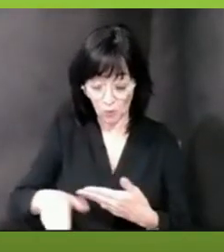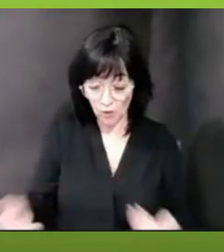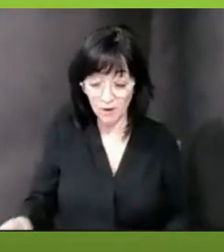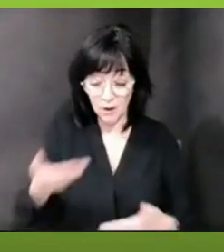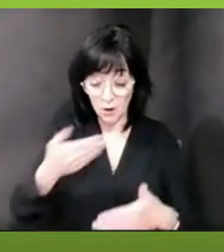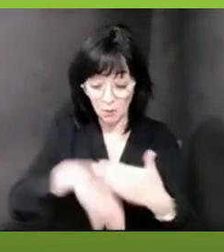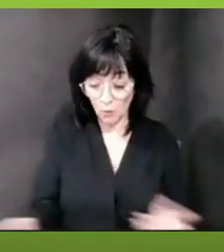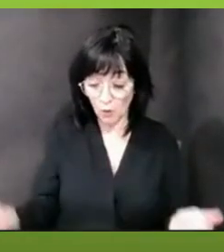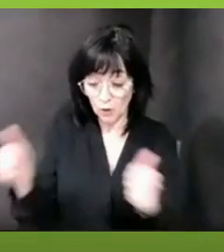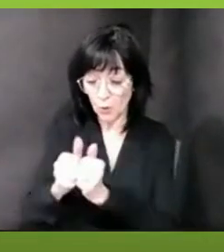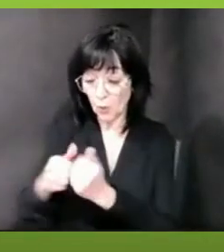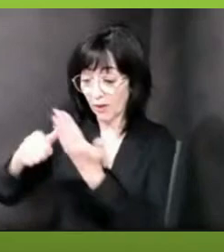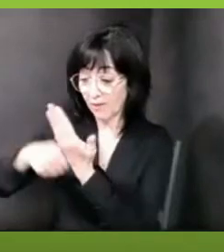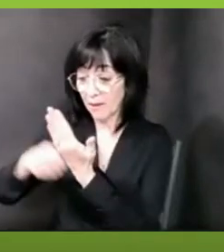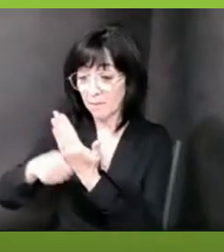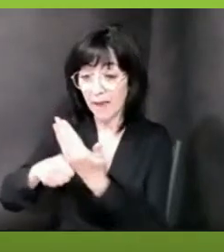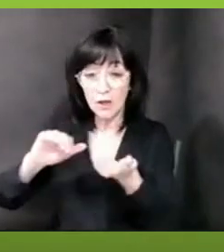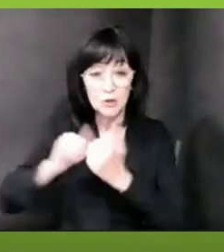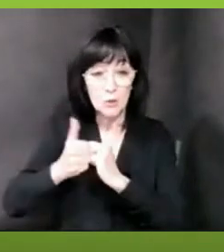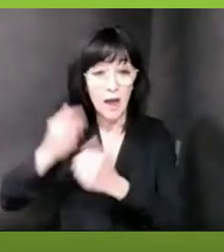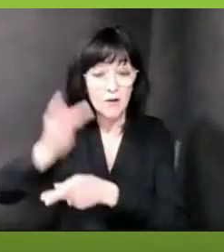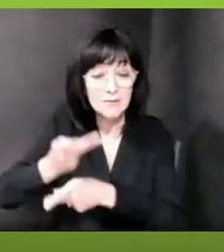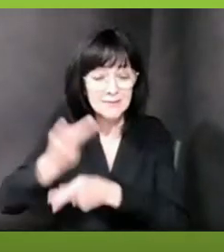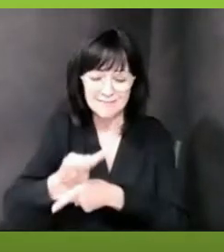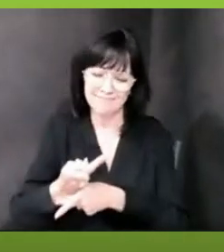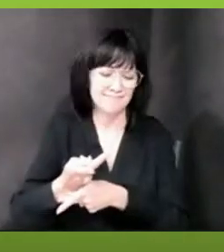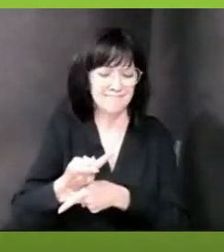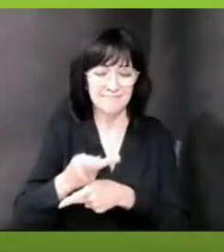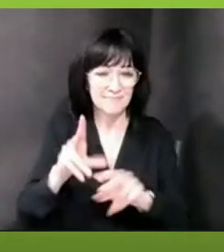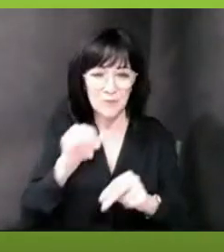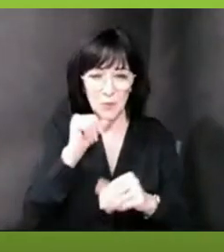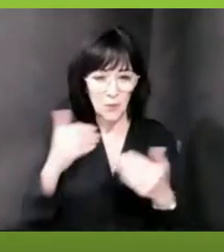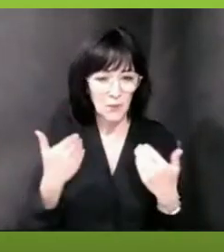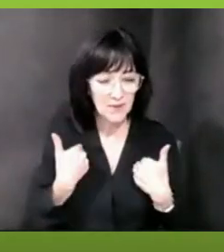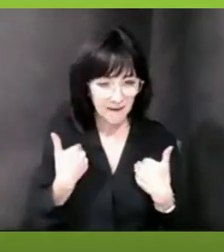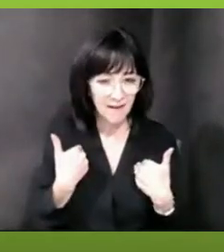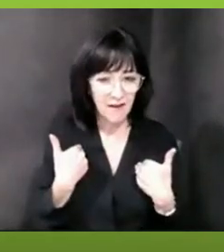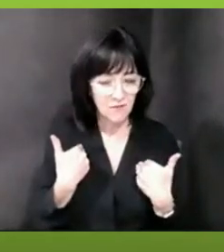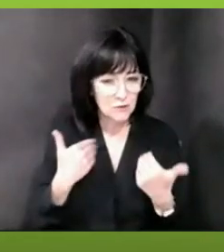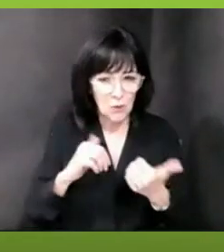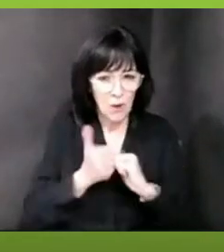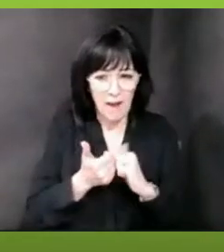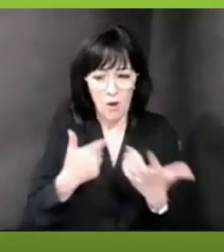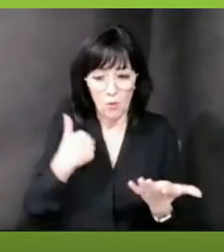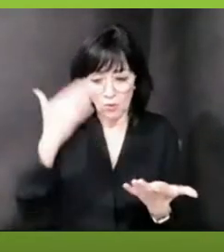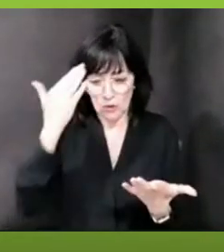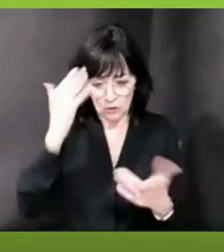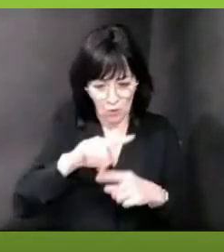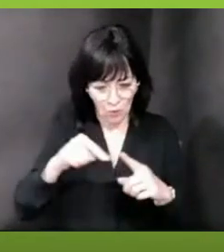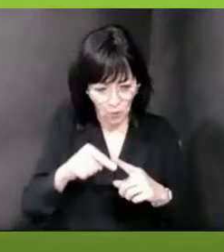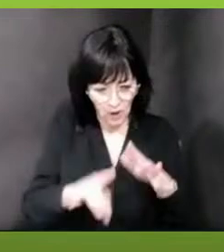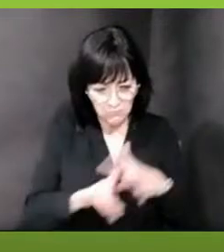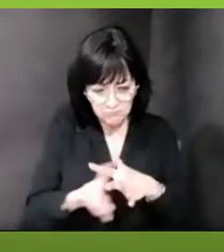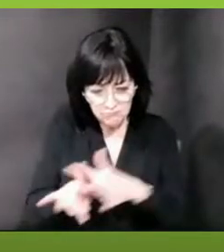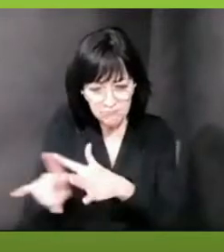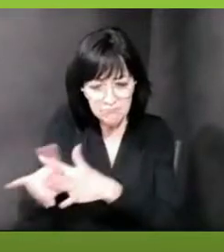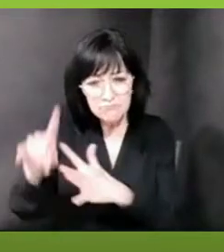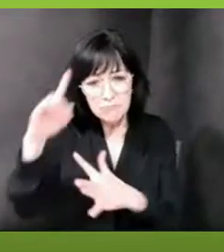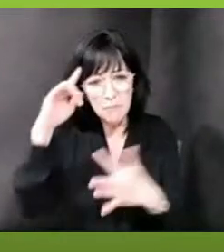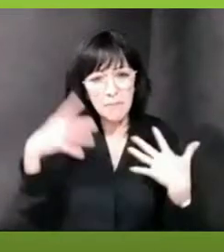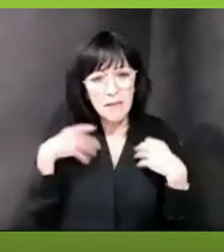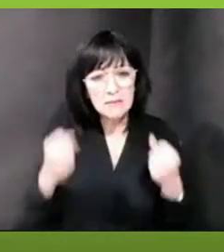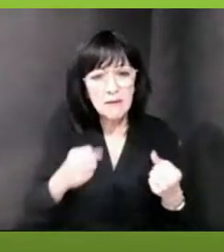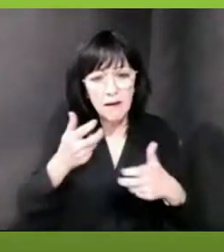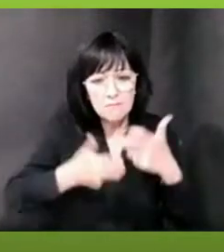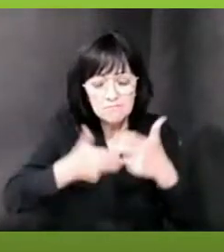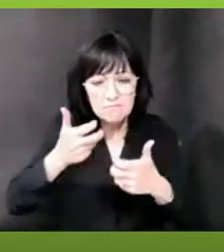a diagnosis. There's no way to know where to turn or who to turn to. So all of us here at